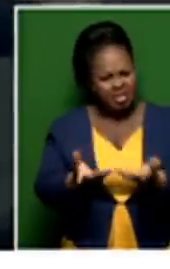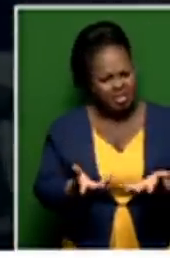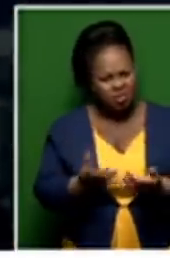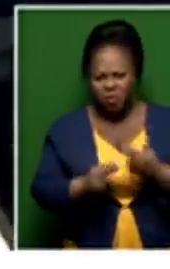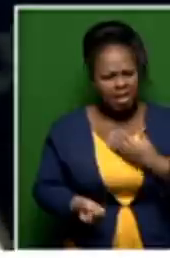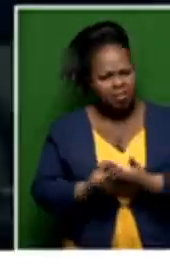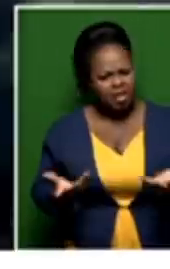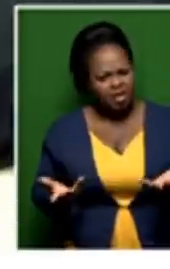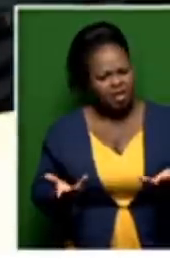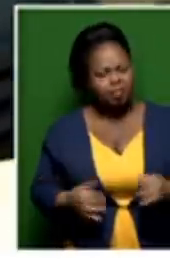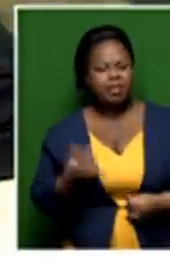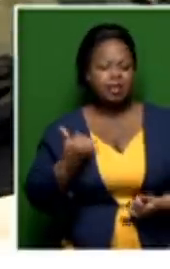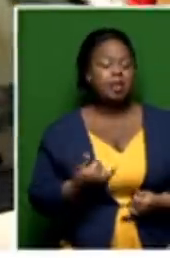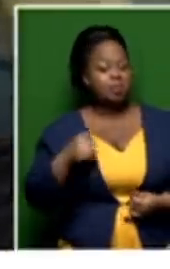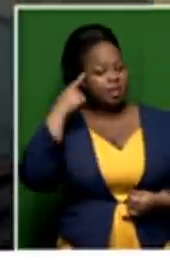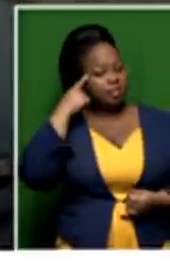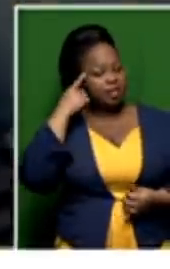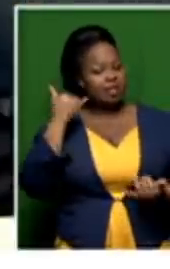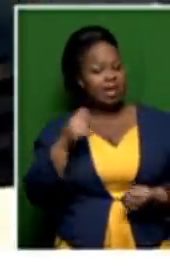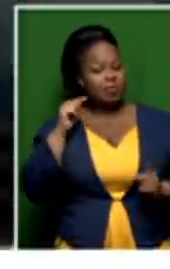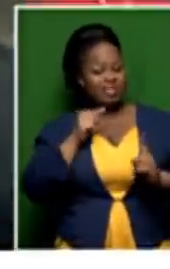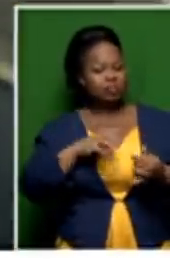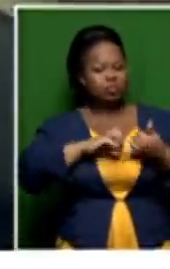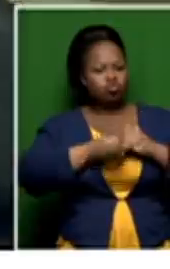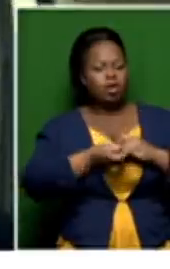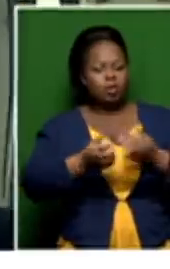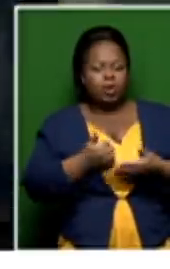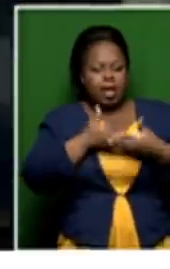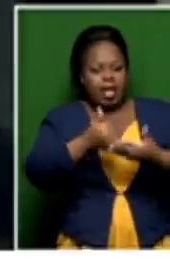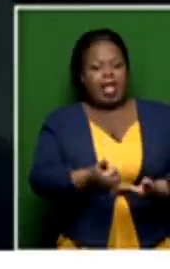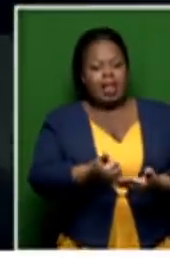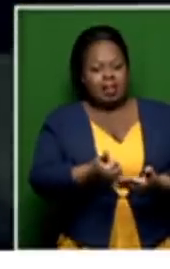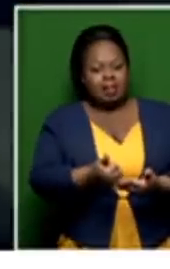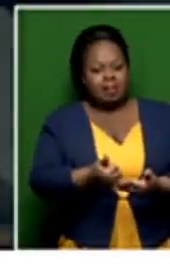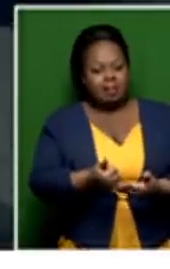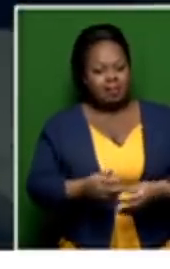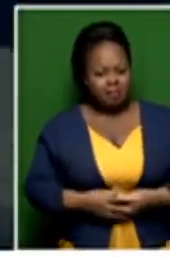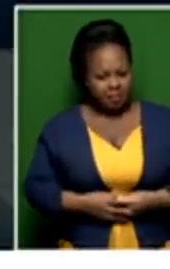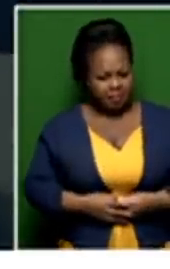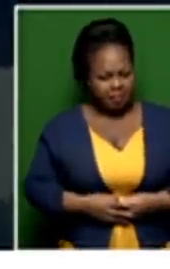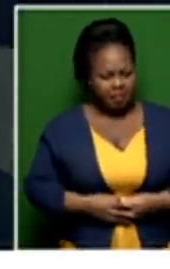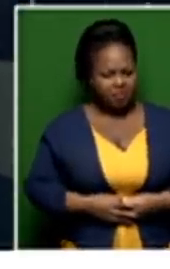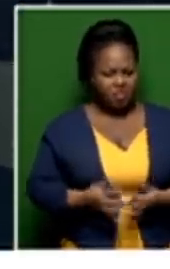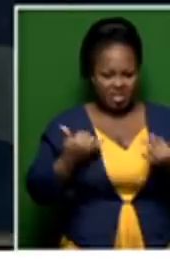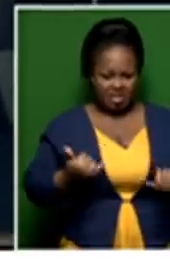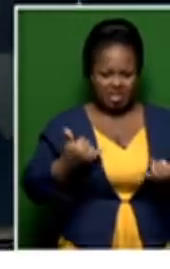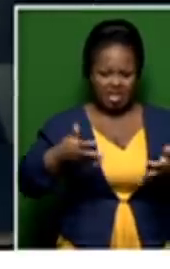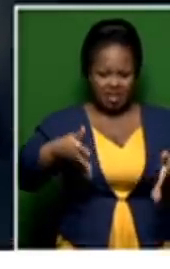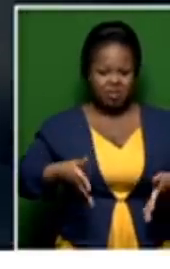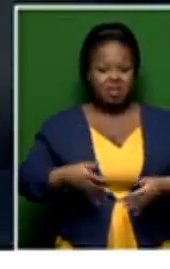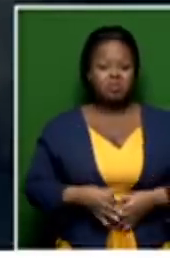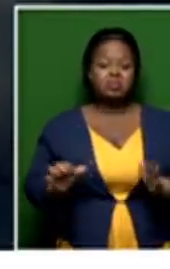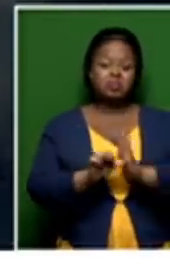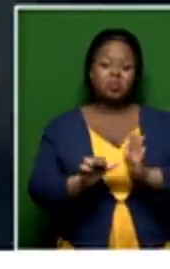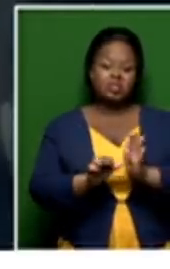particular point. But most importantly, I think him trying to receive that care at this particular point is